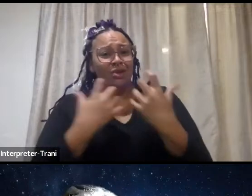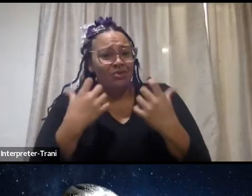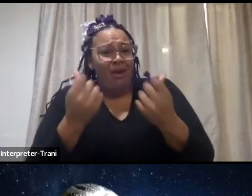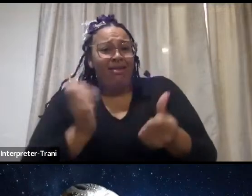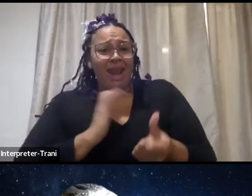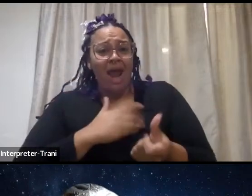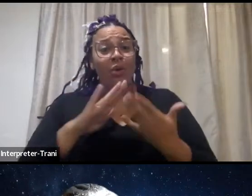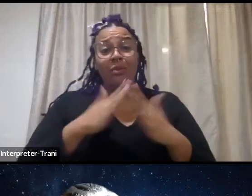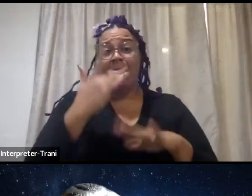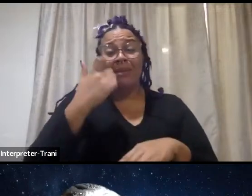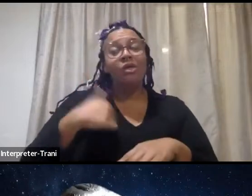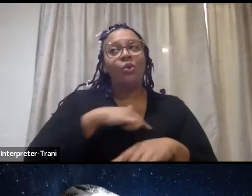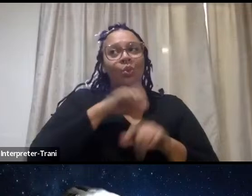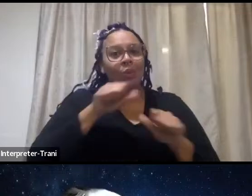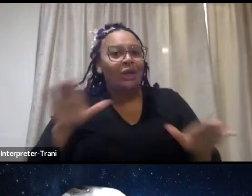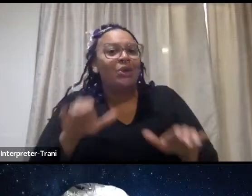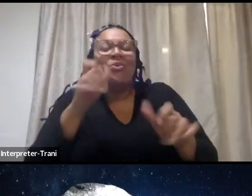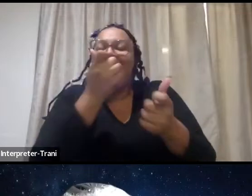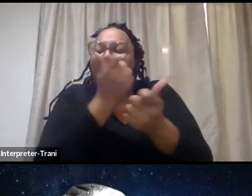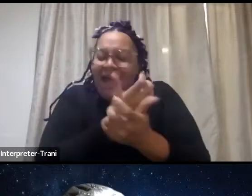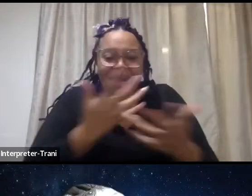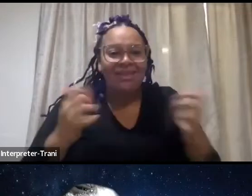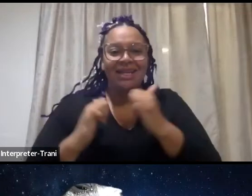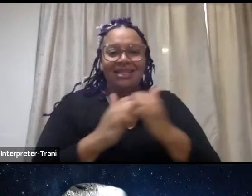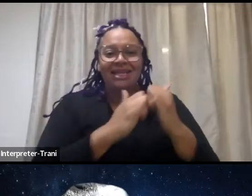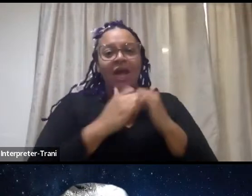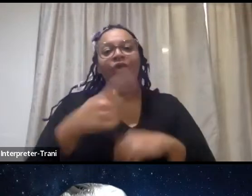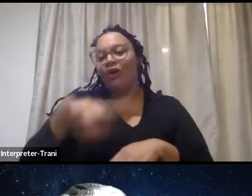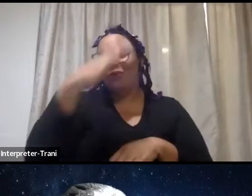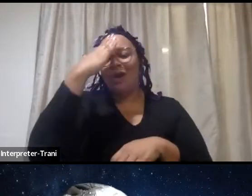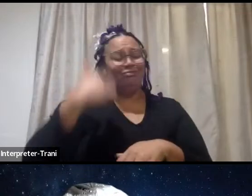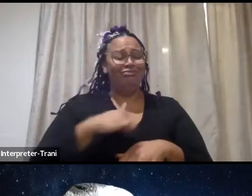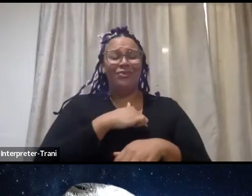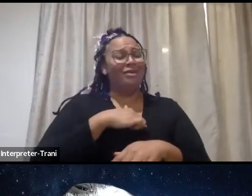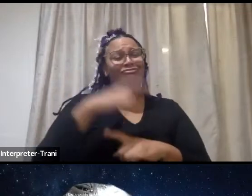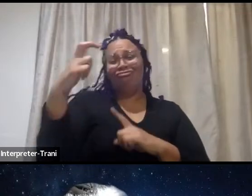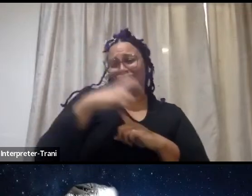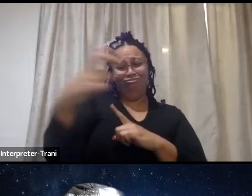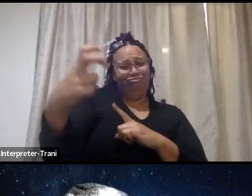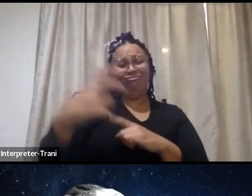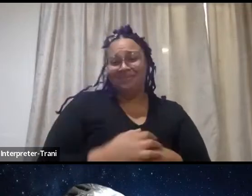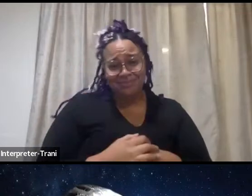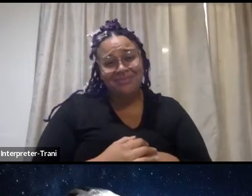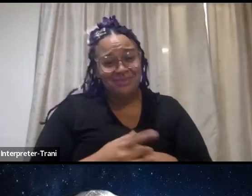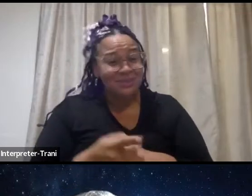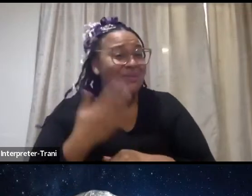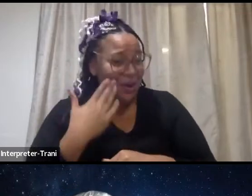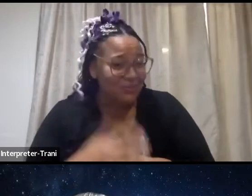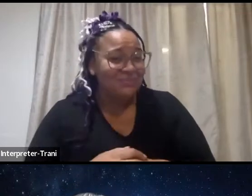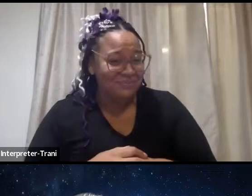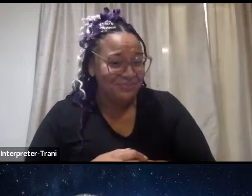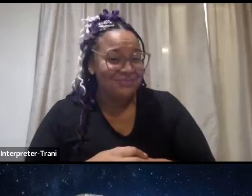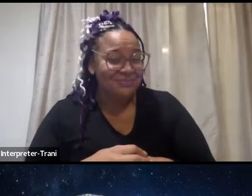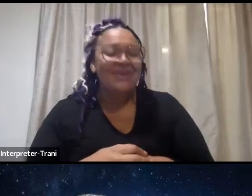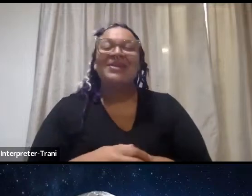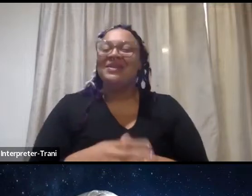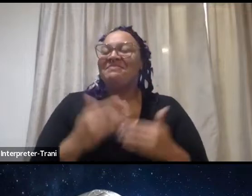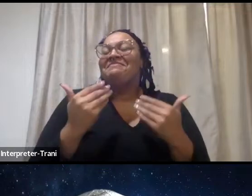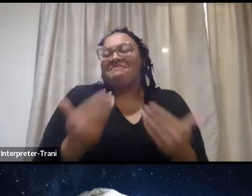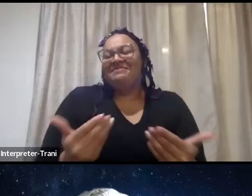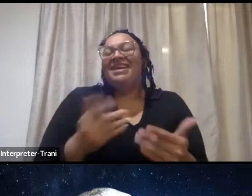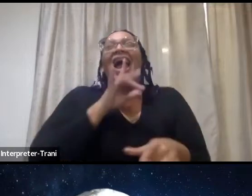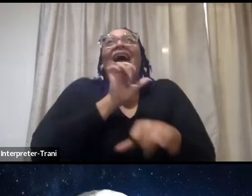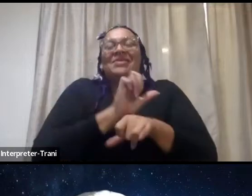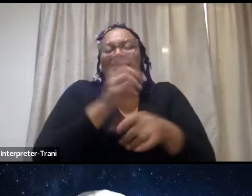we can do anything together. We're like, y'all know, we're fire. So let me actually introduce myself.